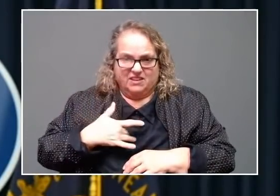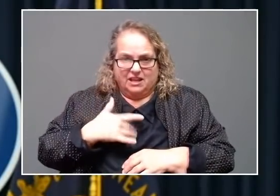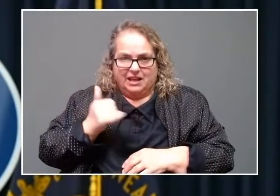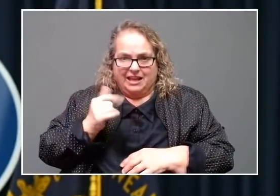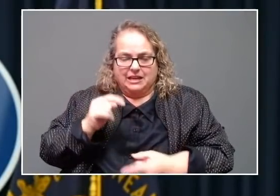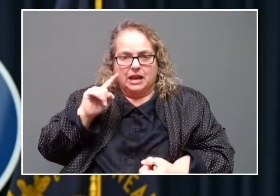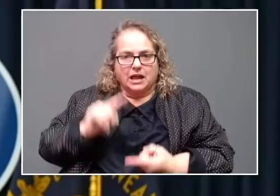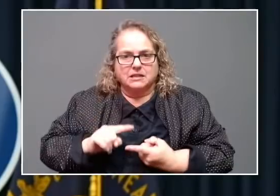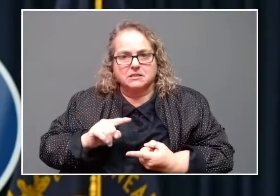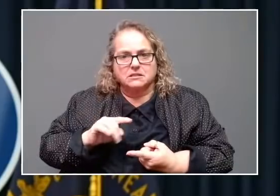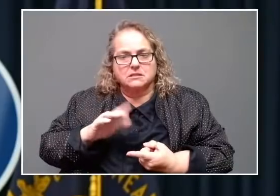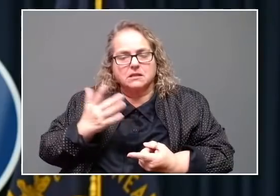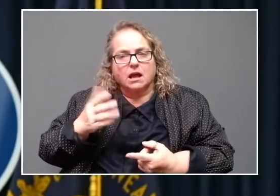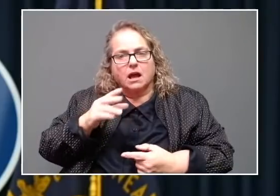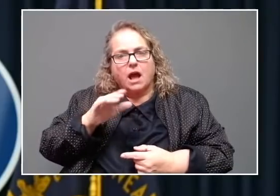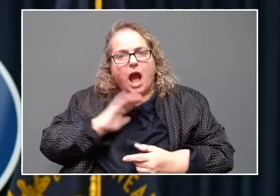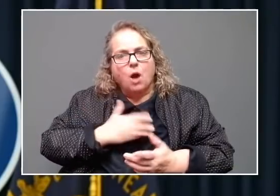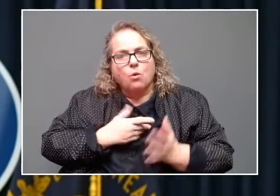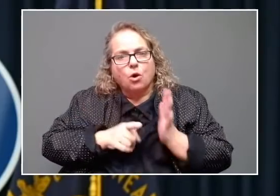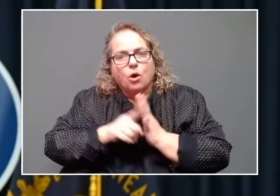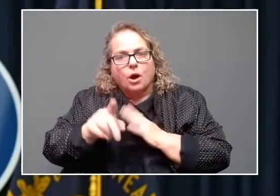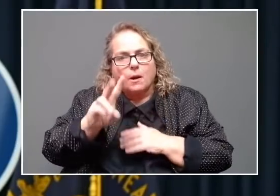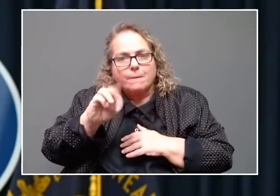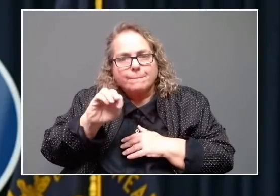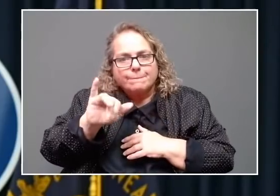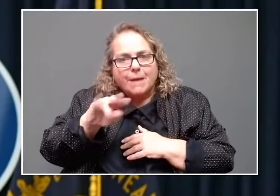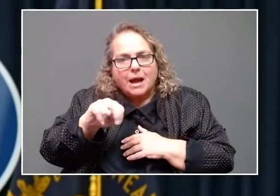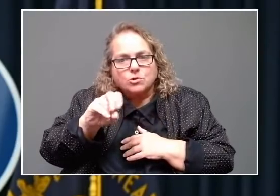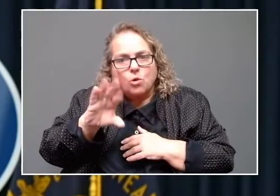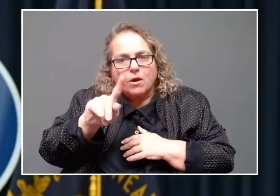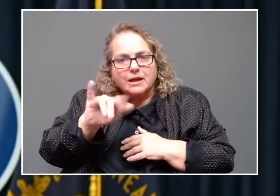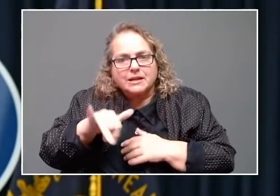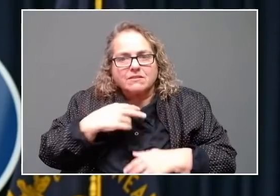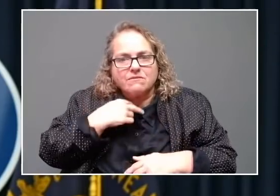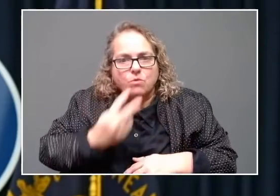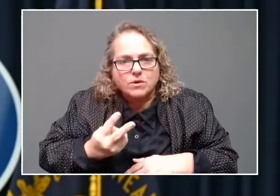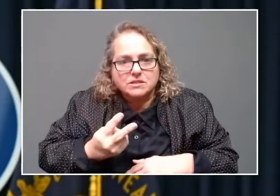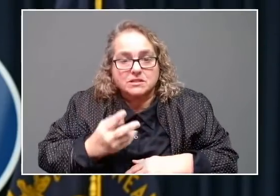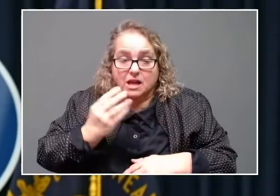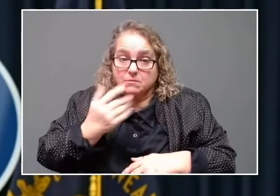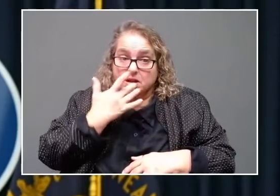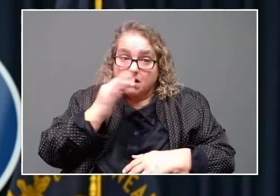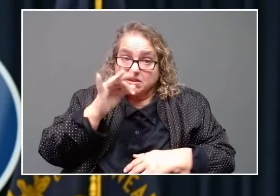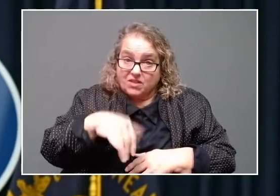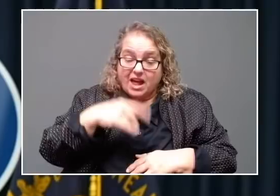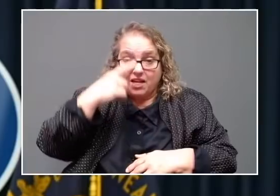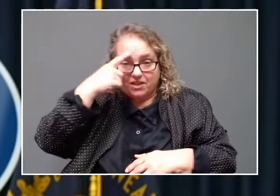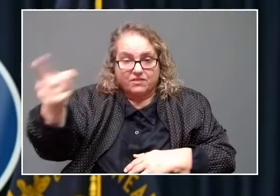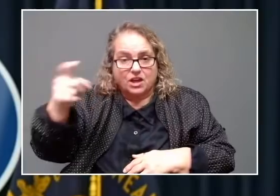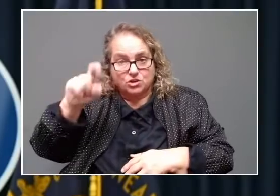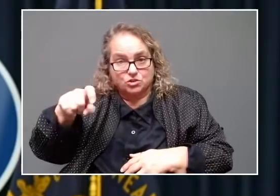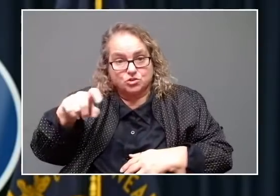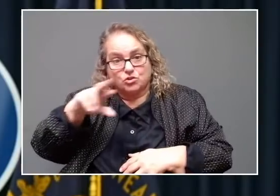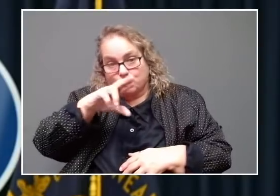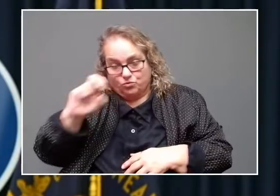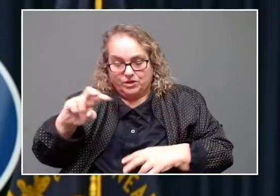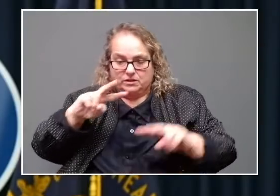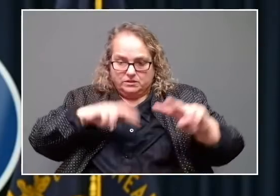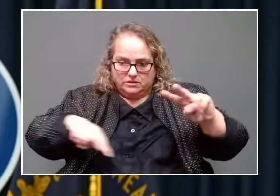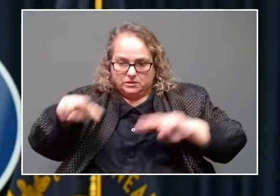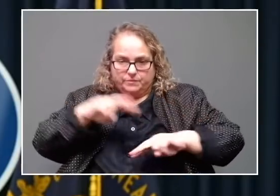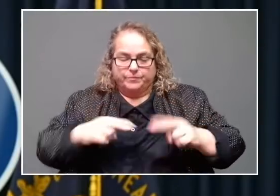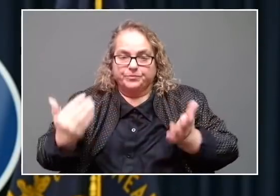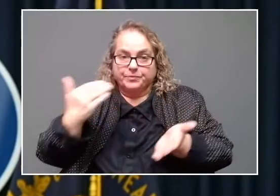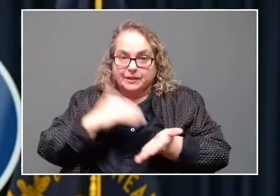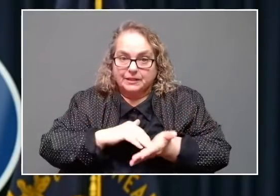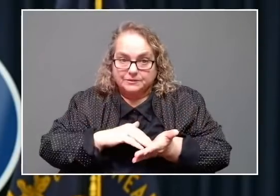voices and votes. And because of that, I think that they should do it again. Or in the very least, there should be an